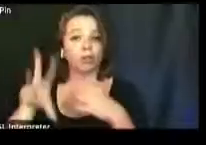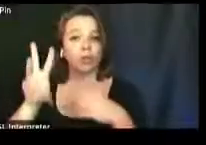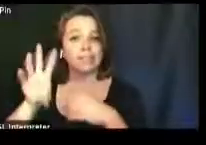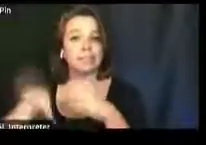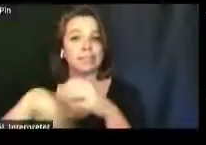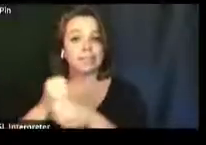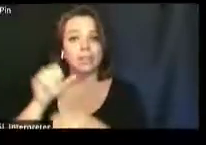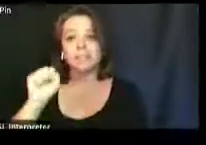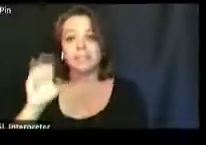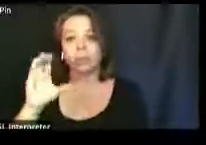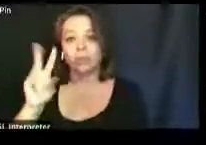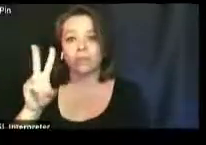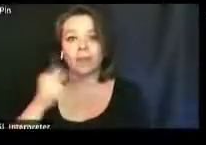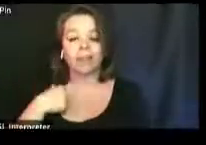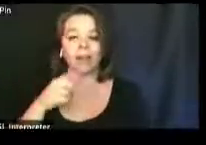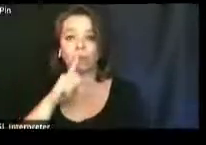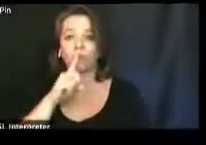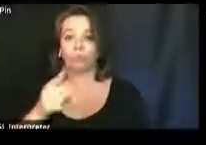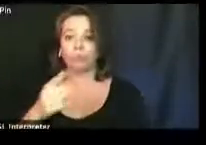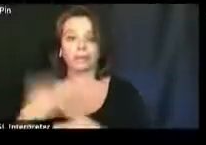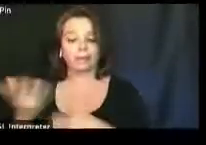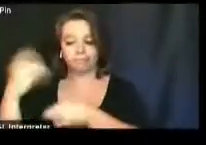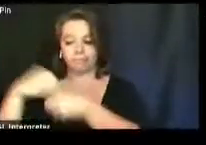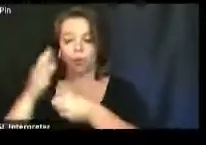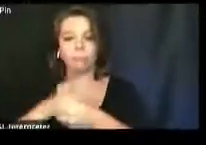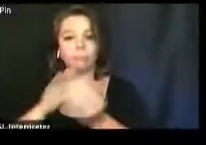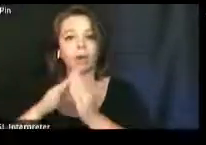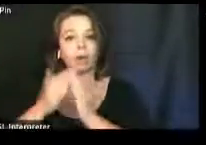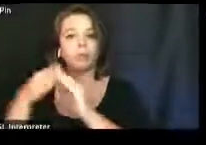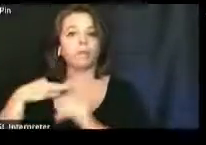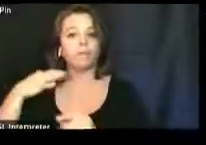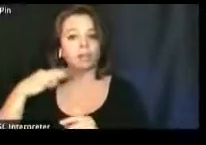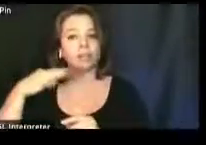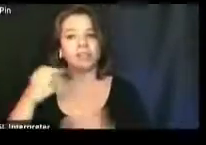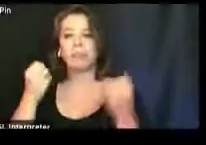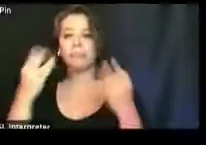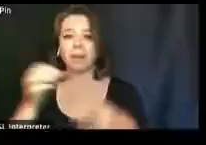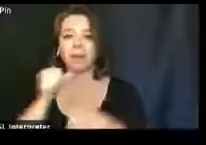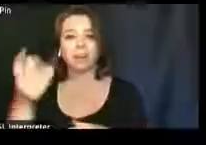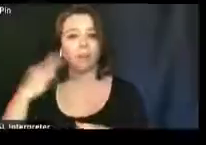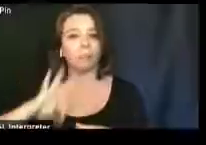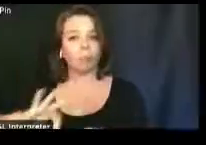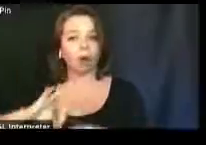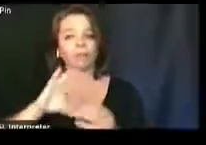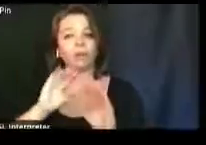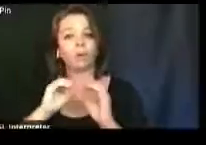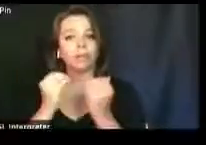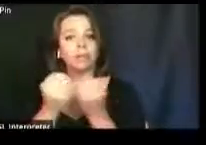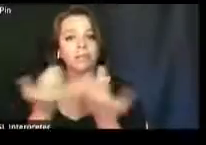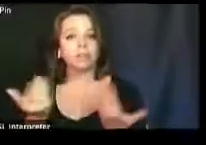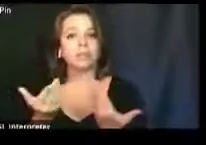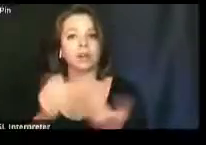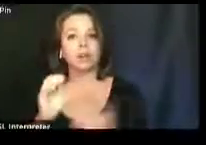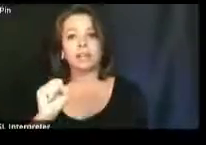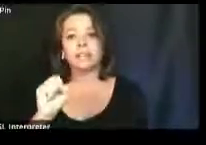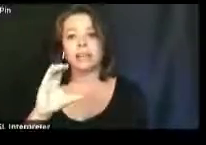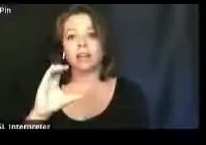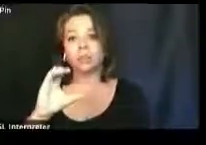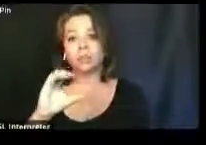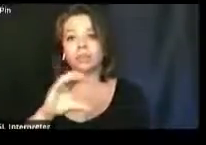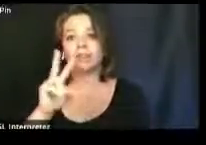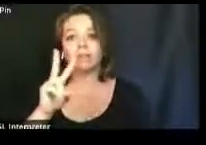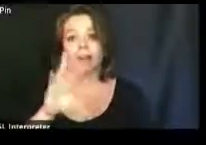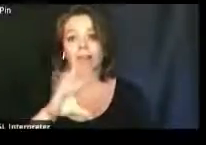civically engaged in my community and volunteer for many nonprofit organizations in the Santa Clarita and Antelope Valleys.